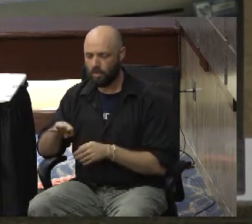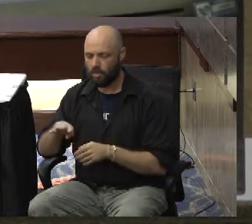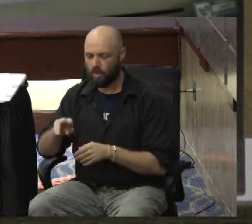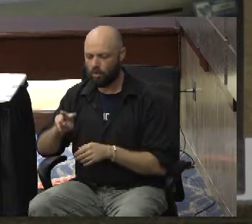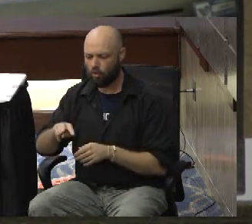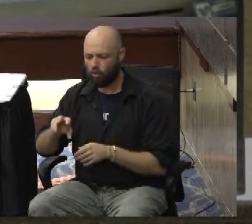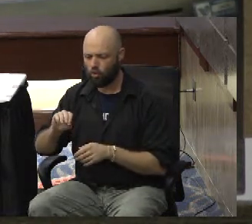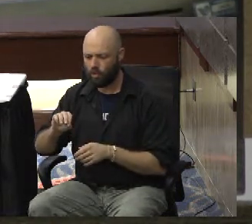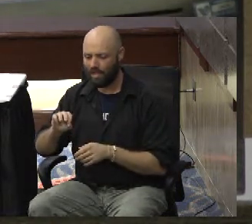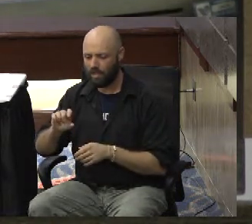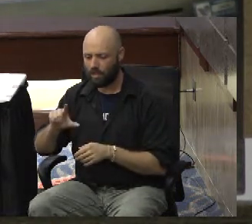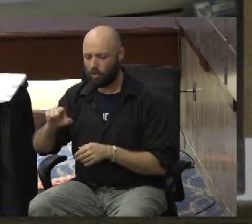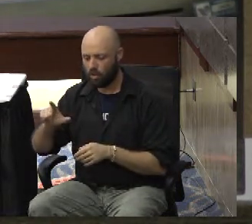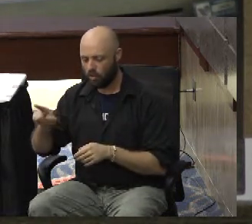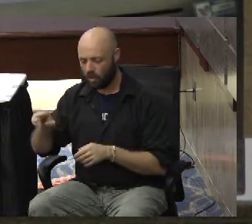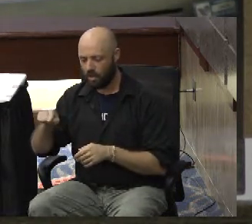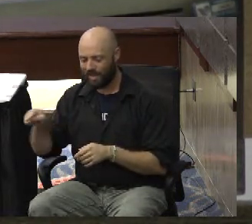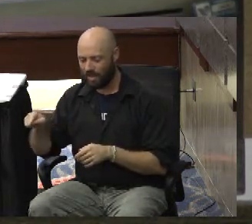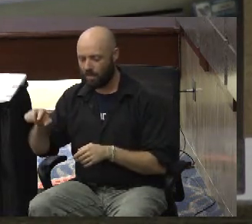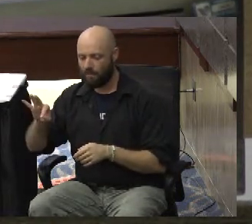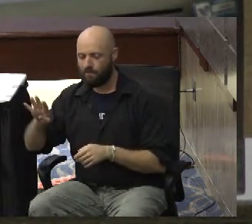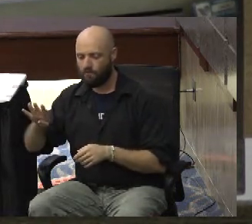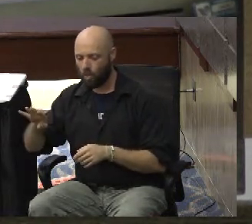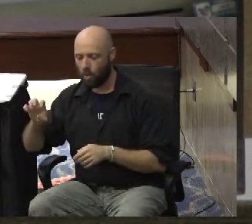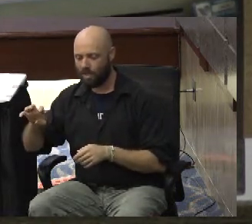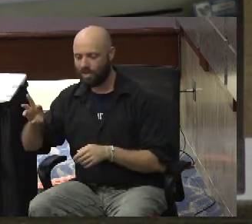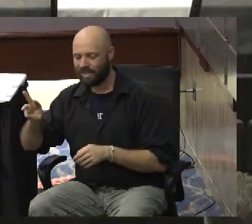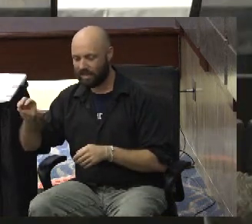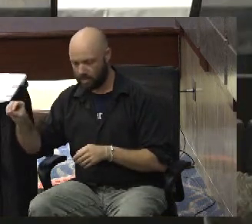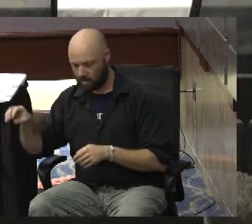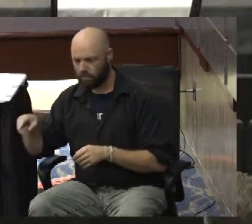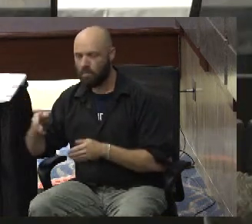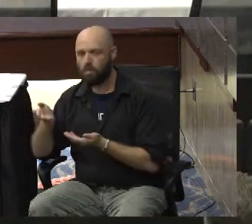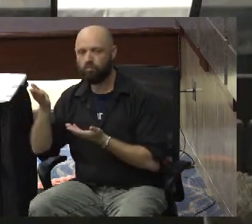2021-460. Is there a motion?